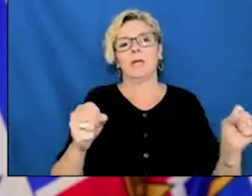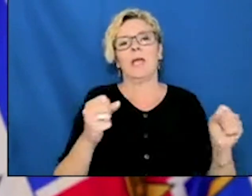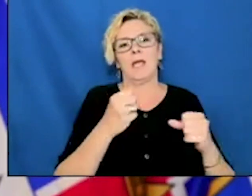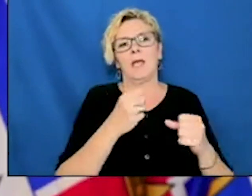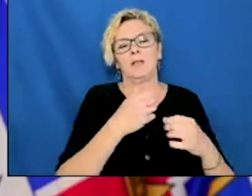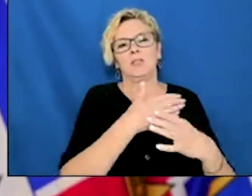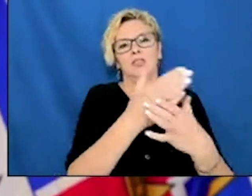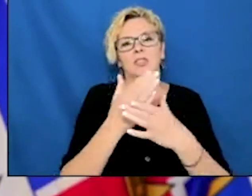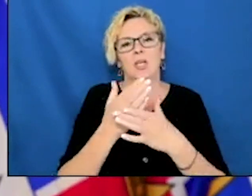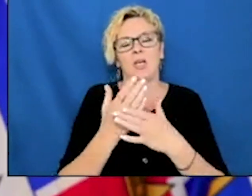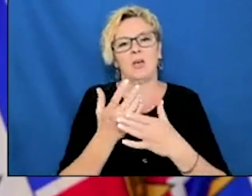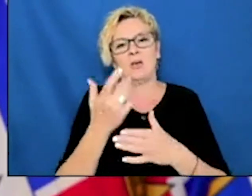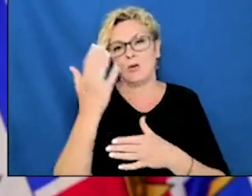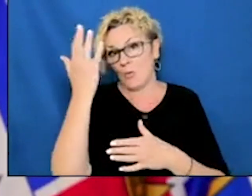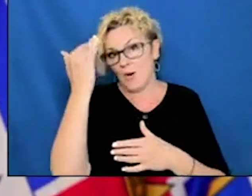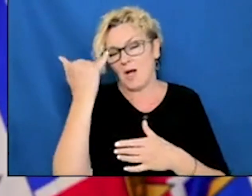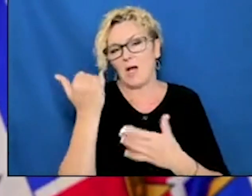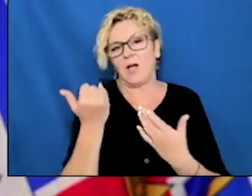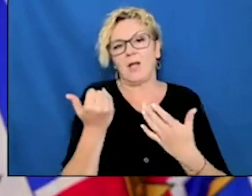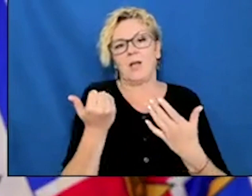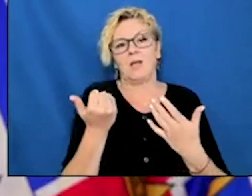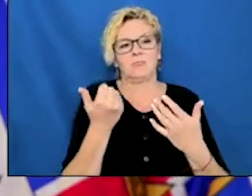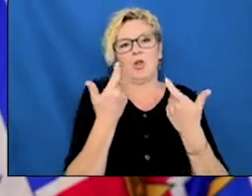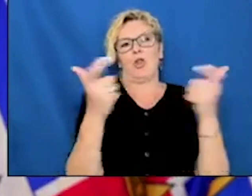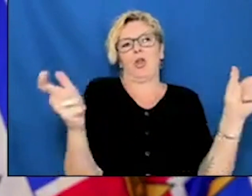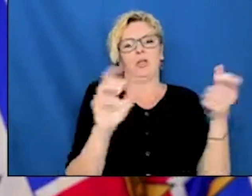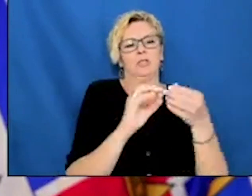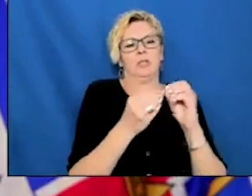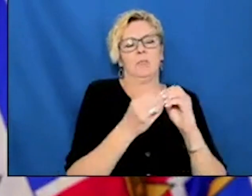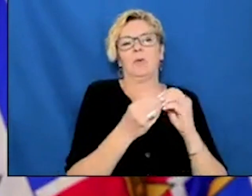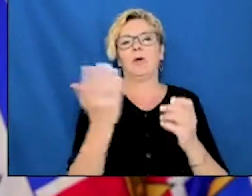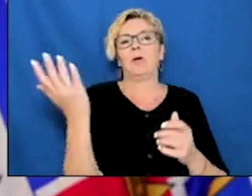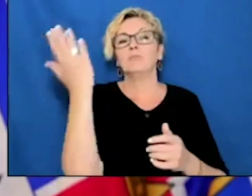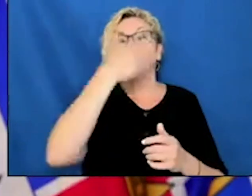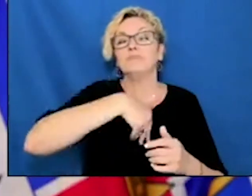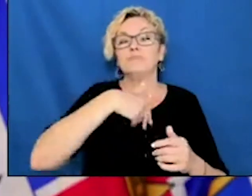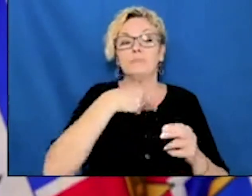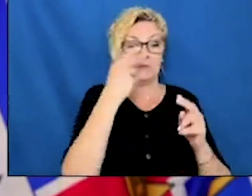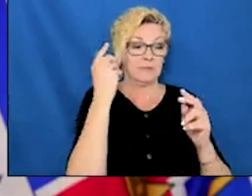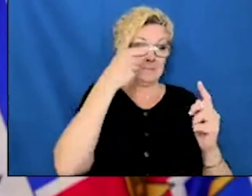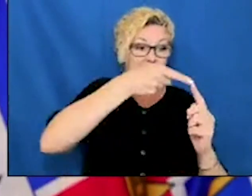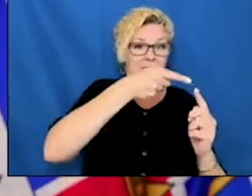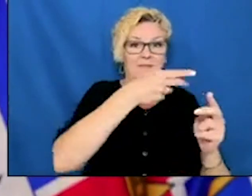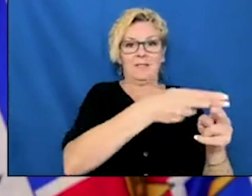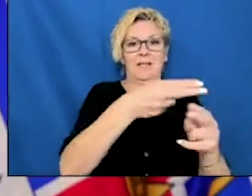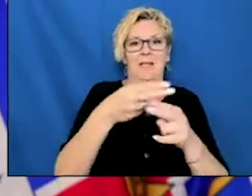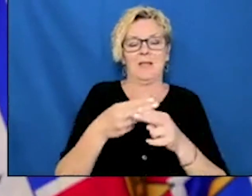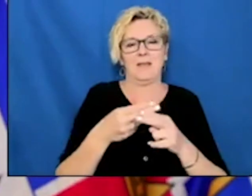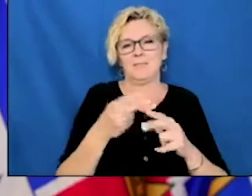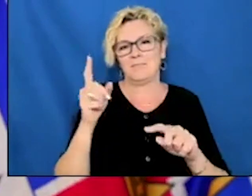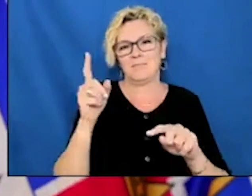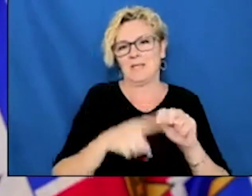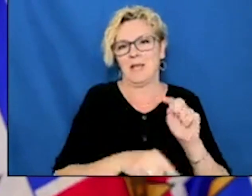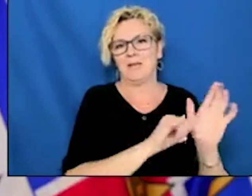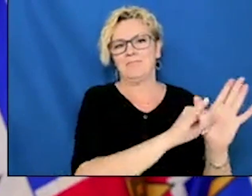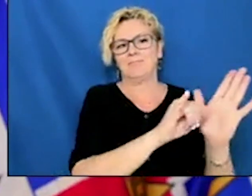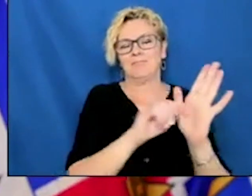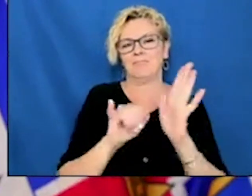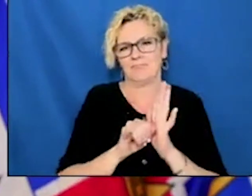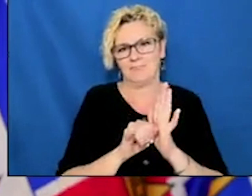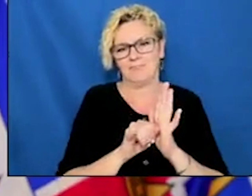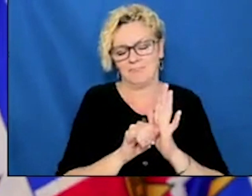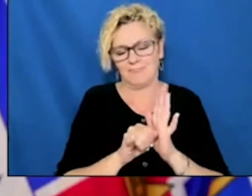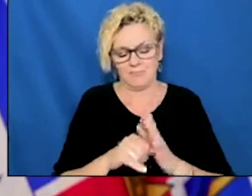So I encourage everybody to continue to look at the BC CDC website, and on Wednesday you'll be able to look at more